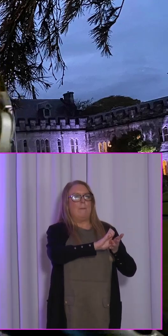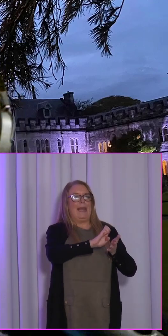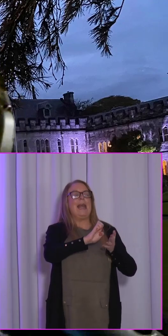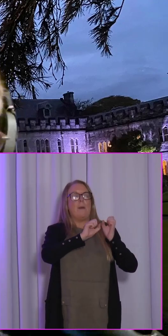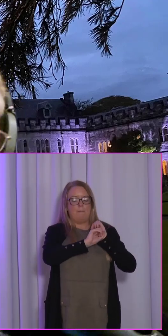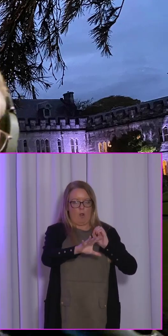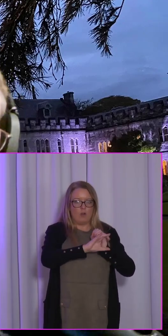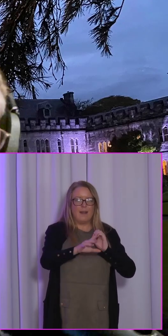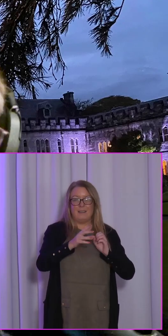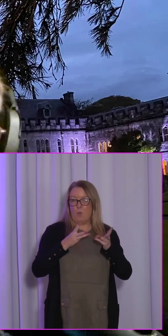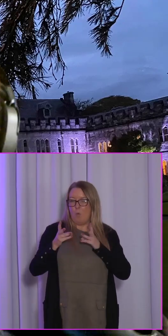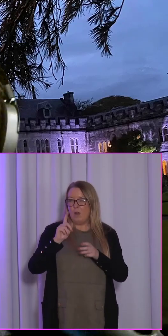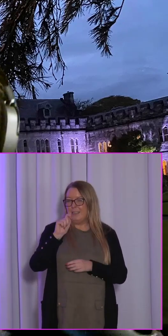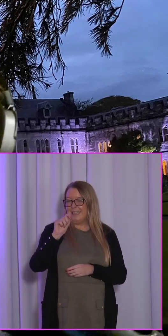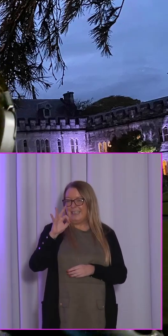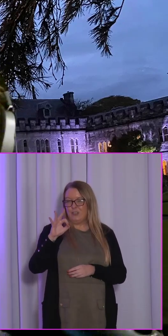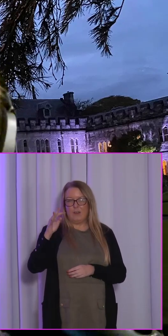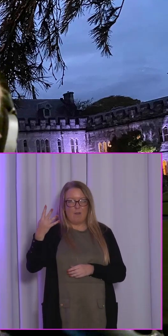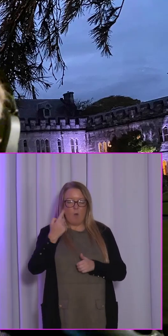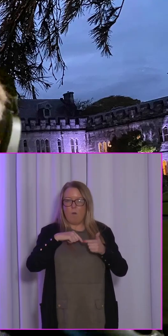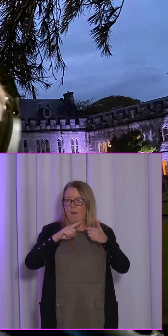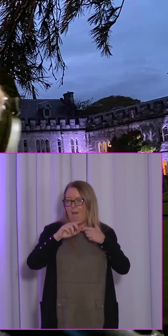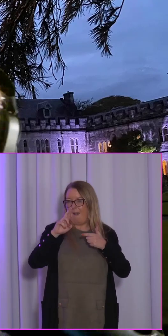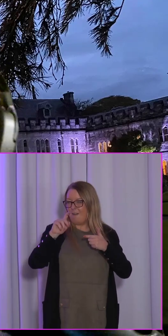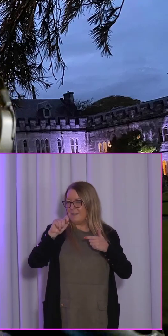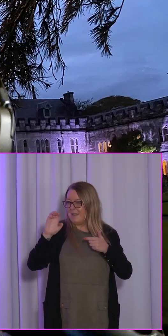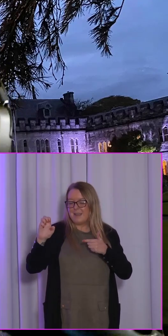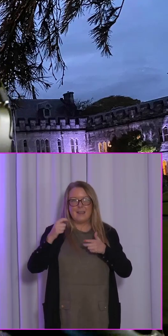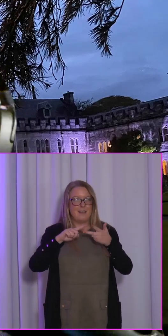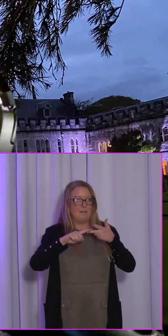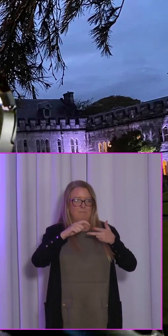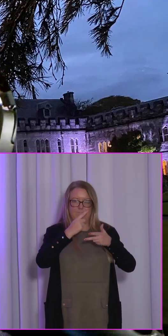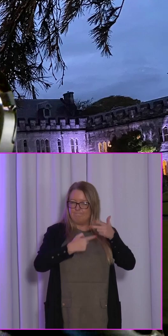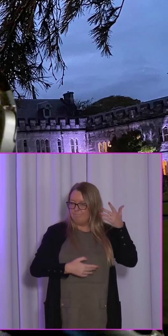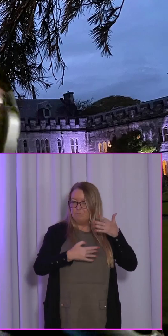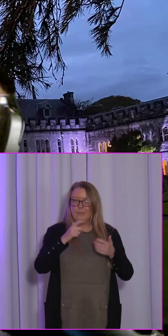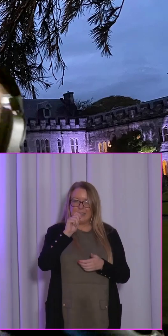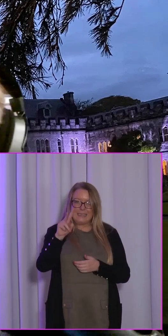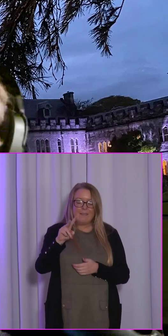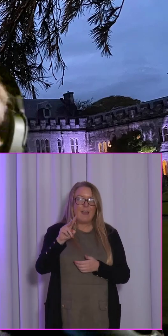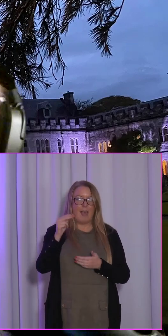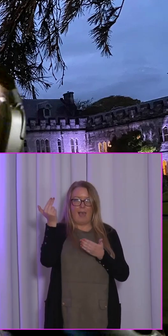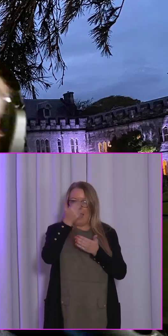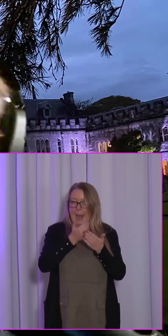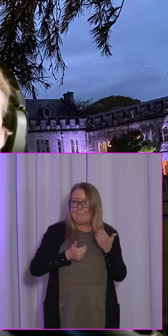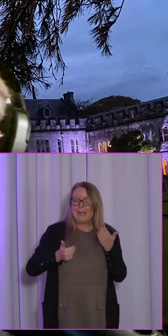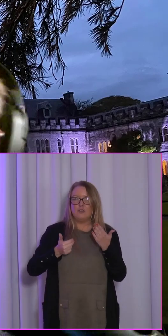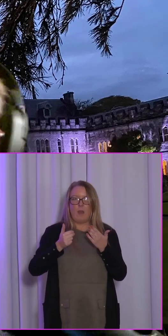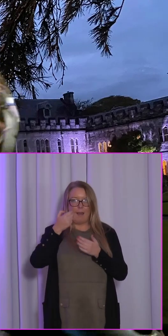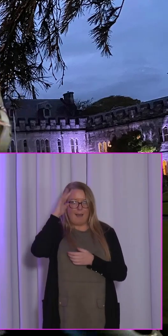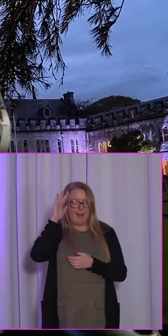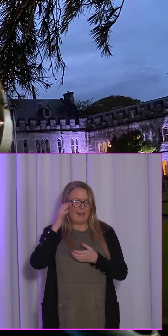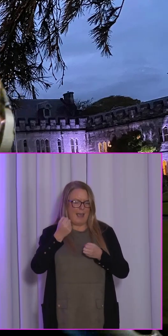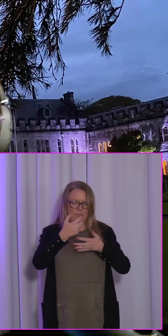Teach Cahir, RTE, and other private commercial companies. We're working with Animation Ireland. And we have all of